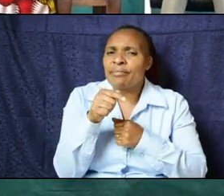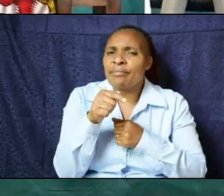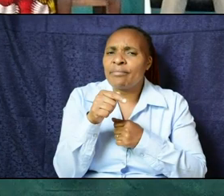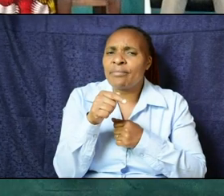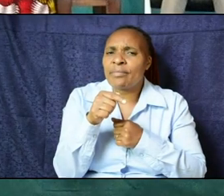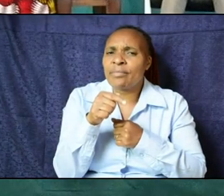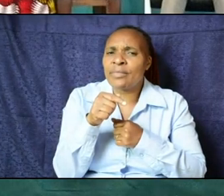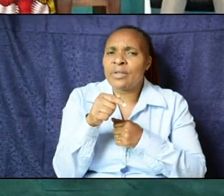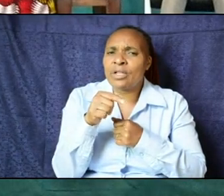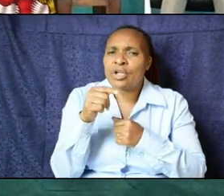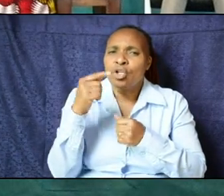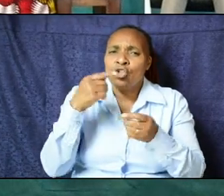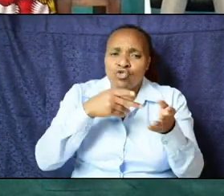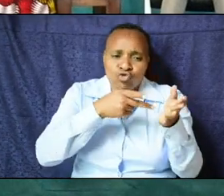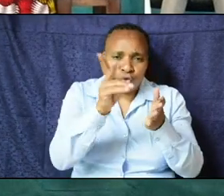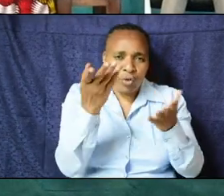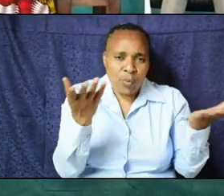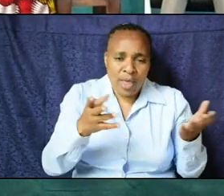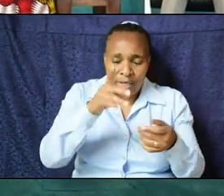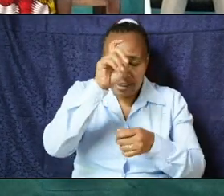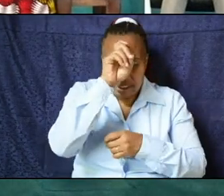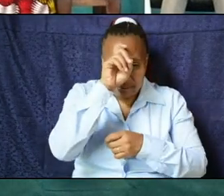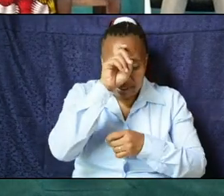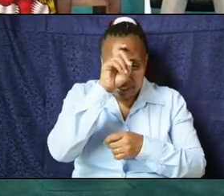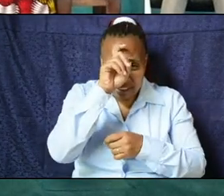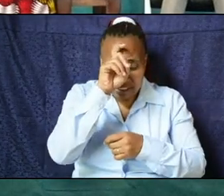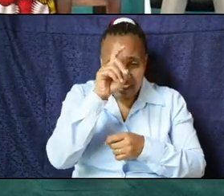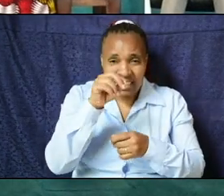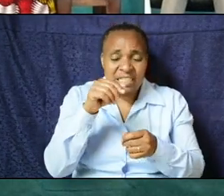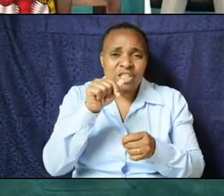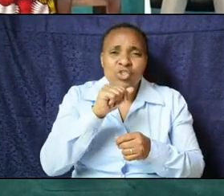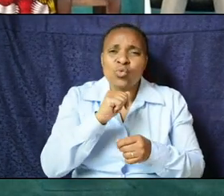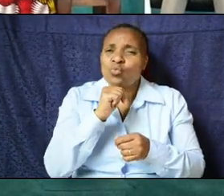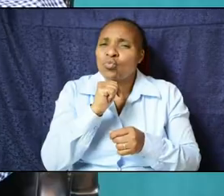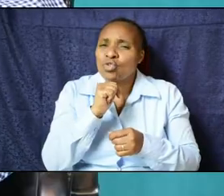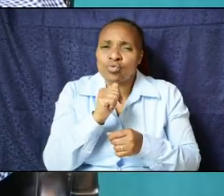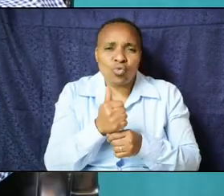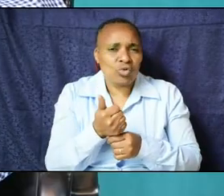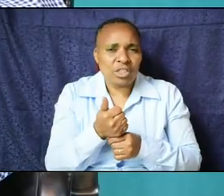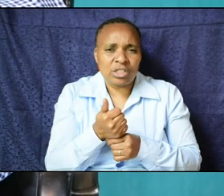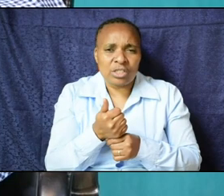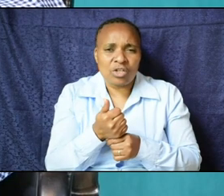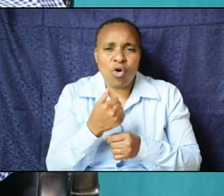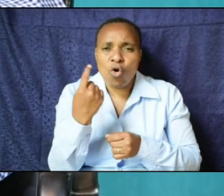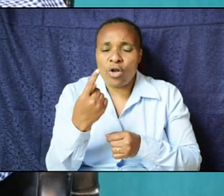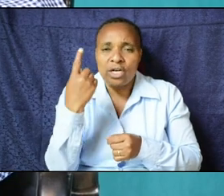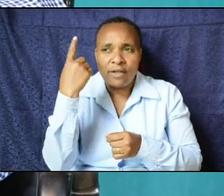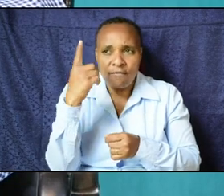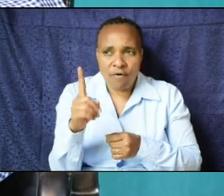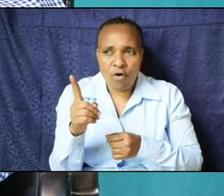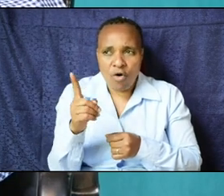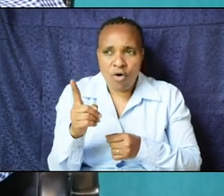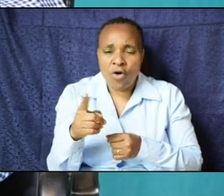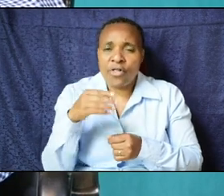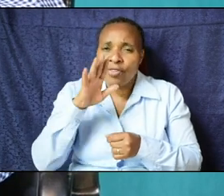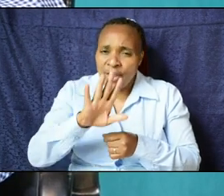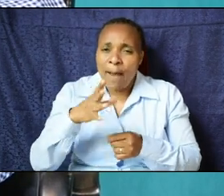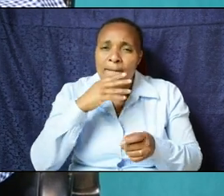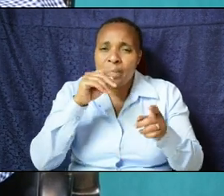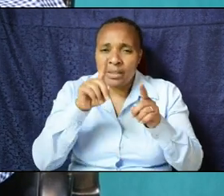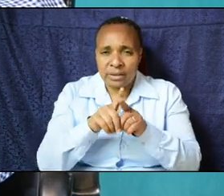him being sold to Egypt wasn't only for their